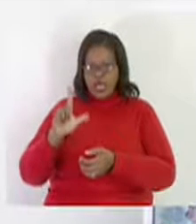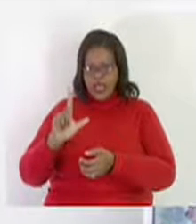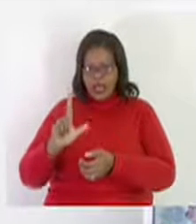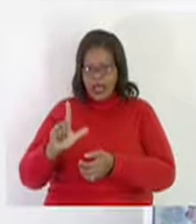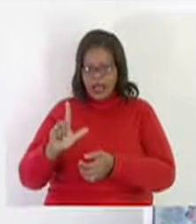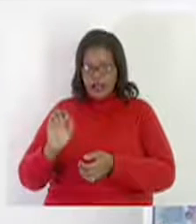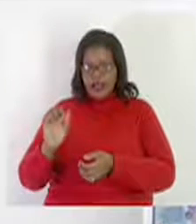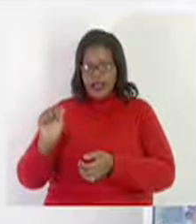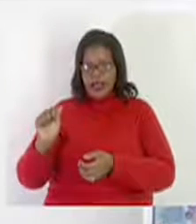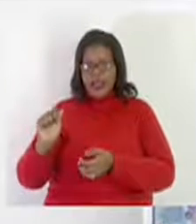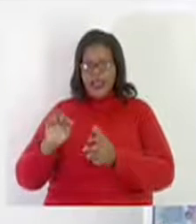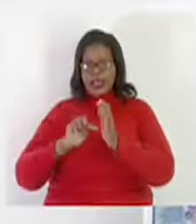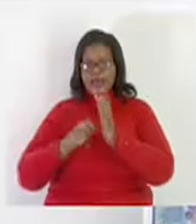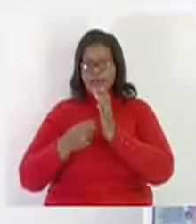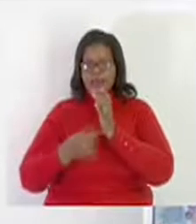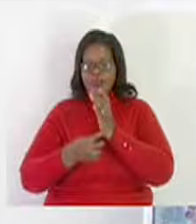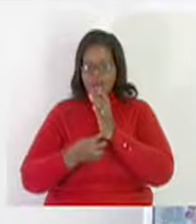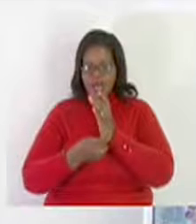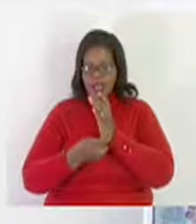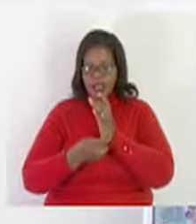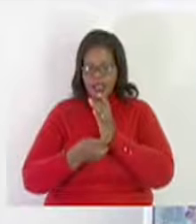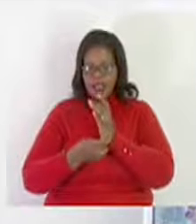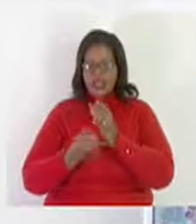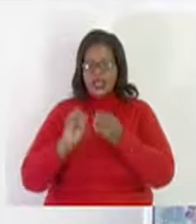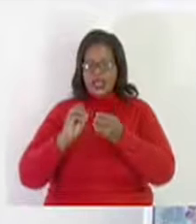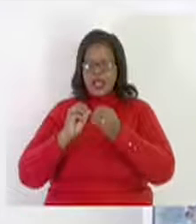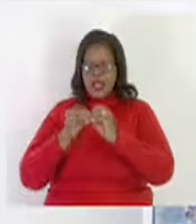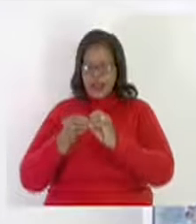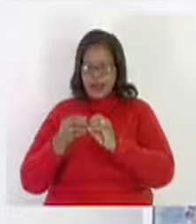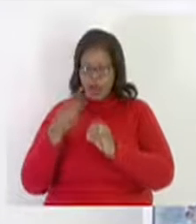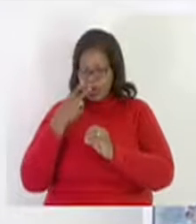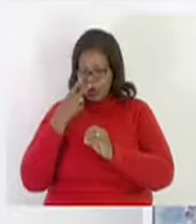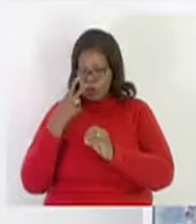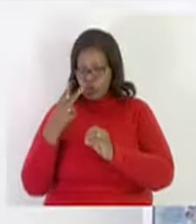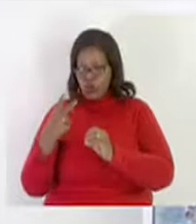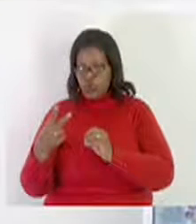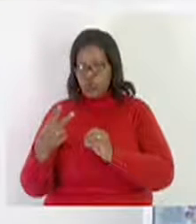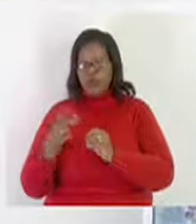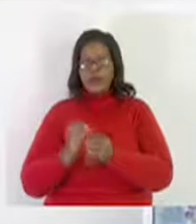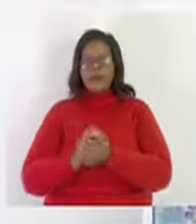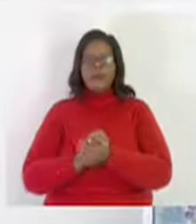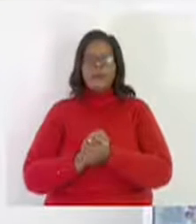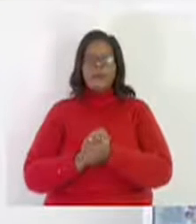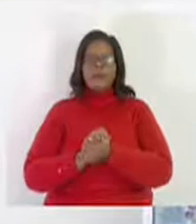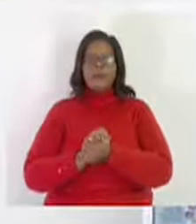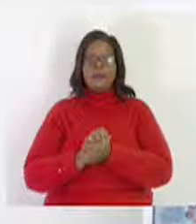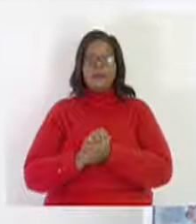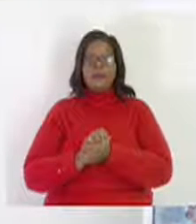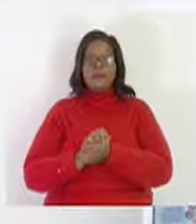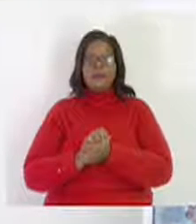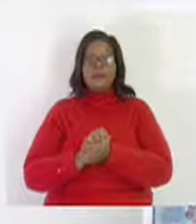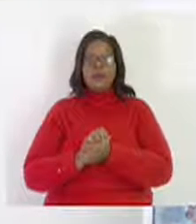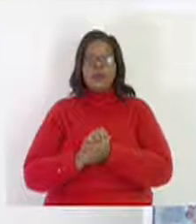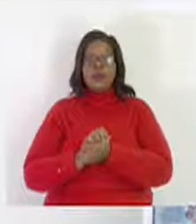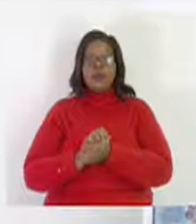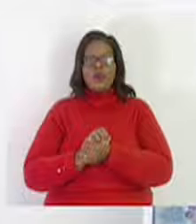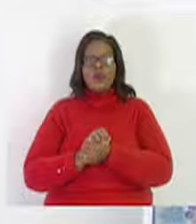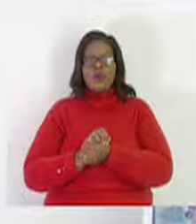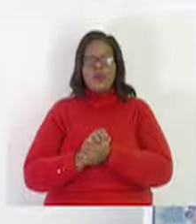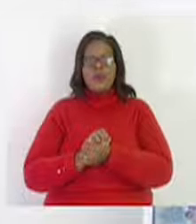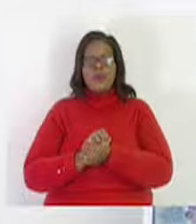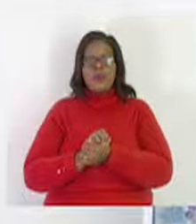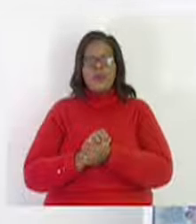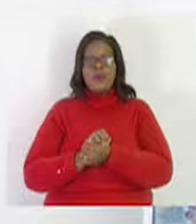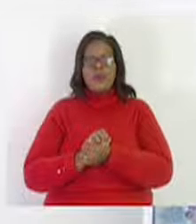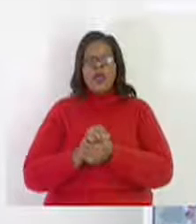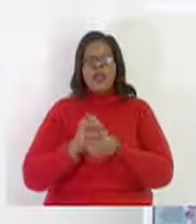need to look at, which is the next number on your right.